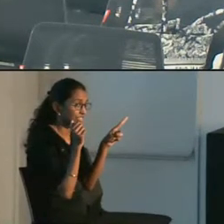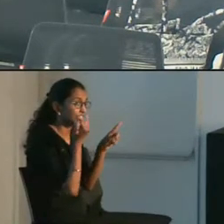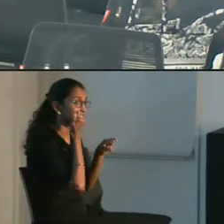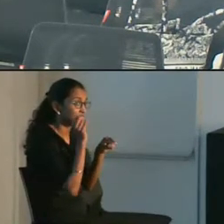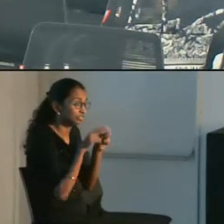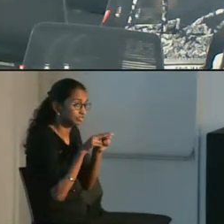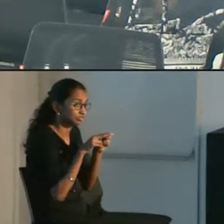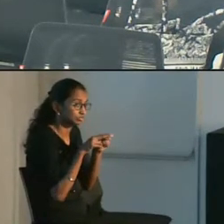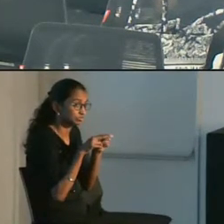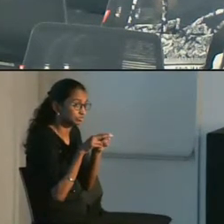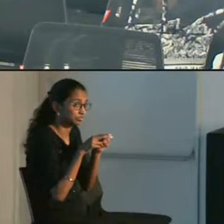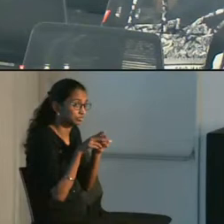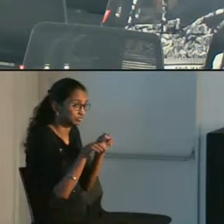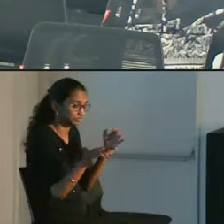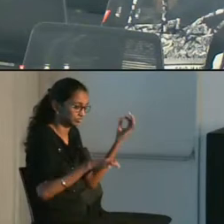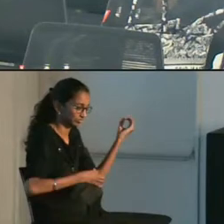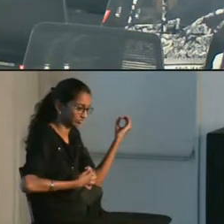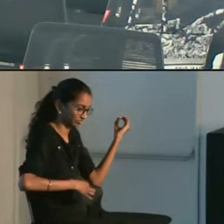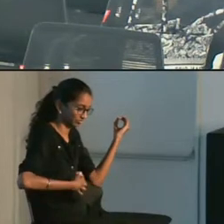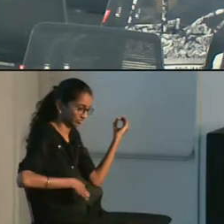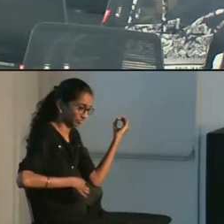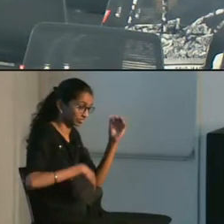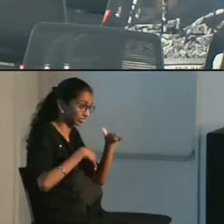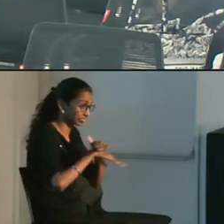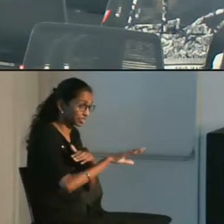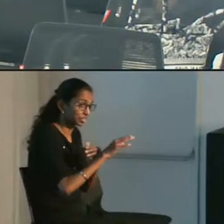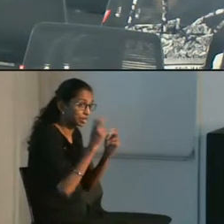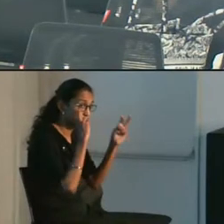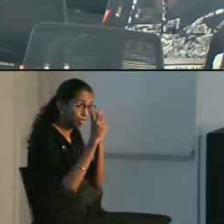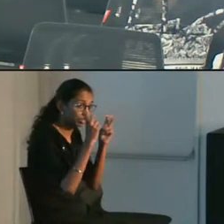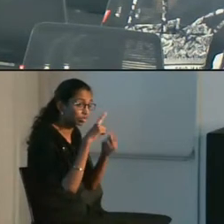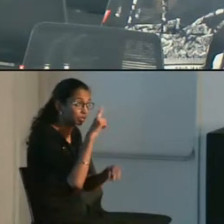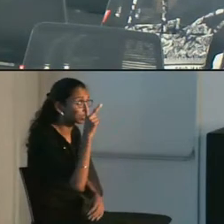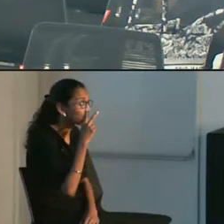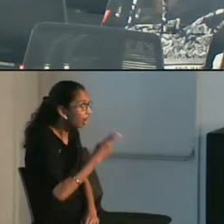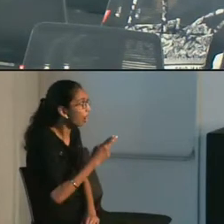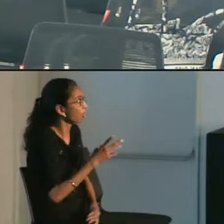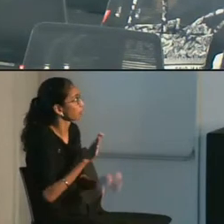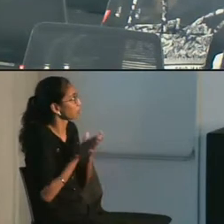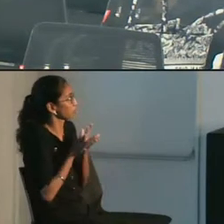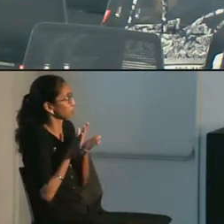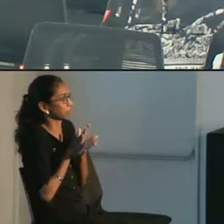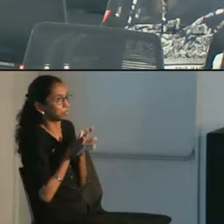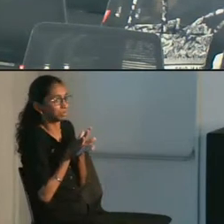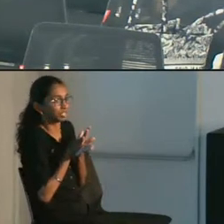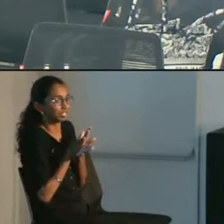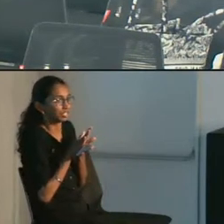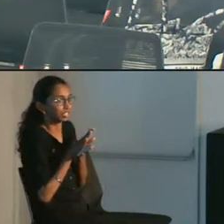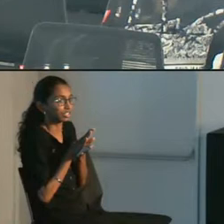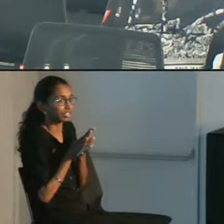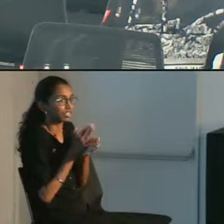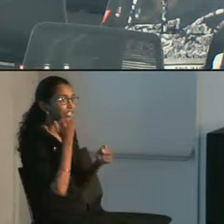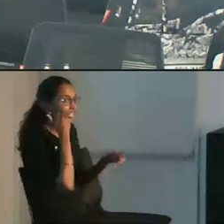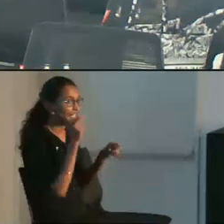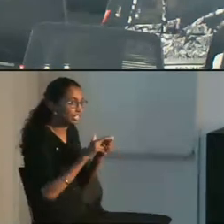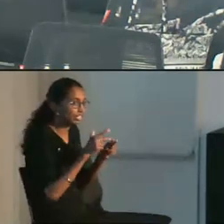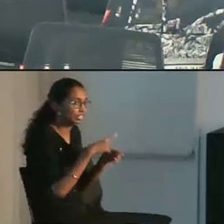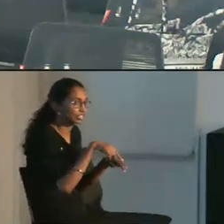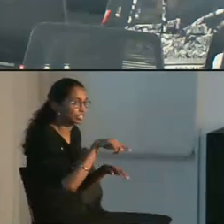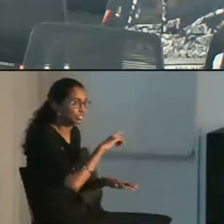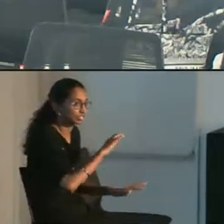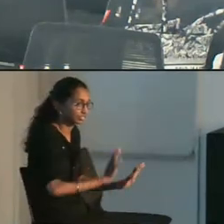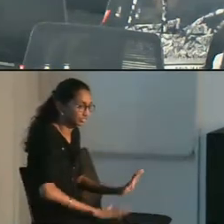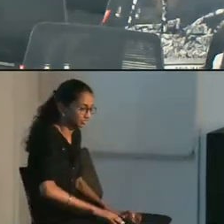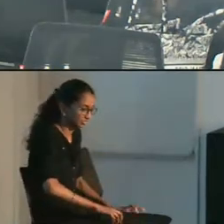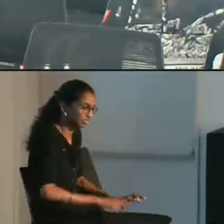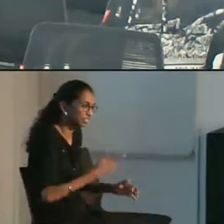were to take up your guitar and play it in the metro, it's considered fancy, it's considered good. But if you were to play Ghana music, which is the